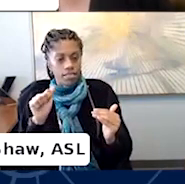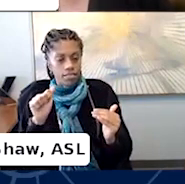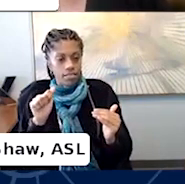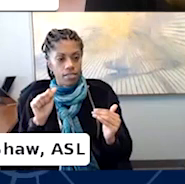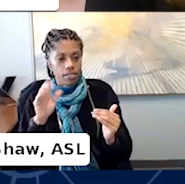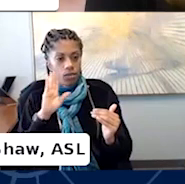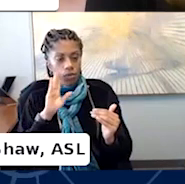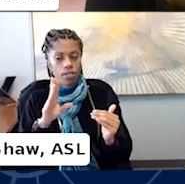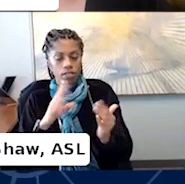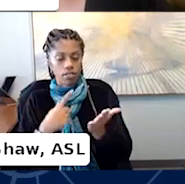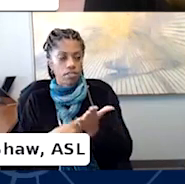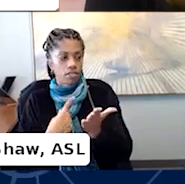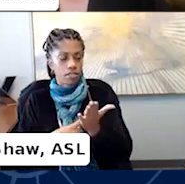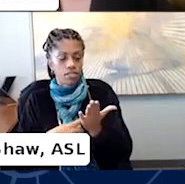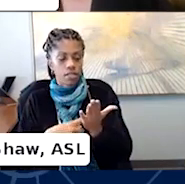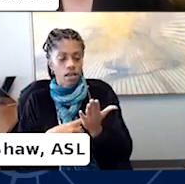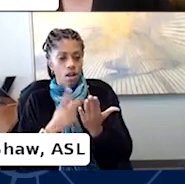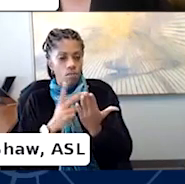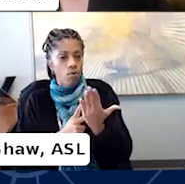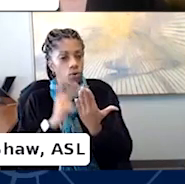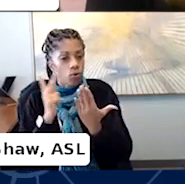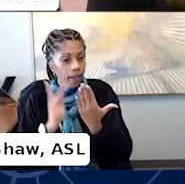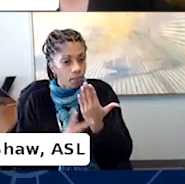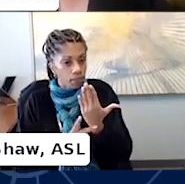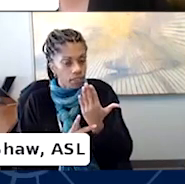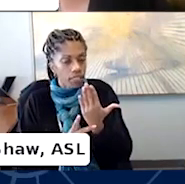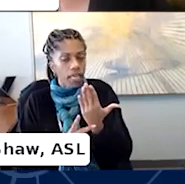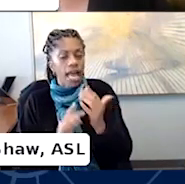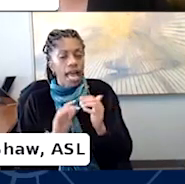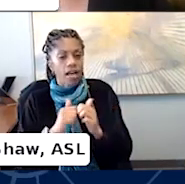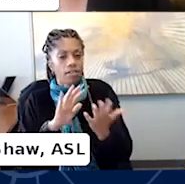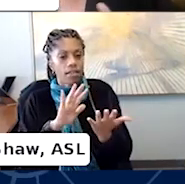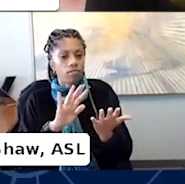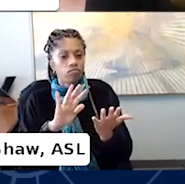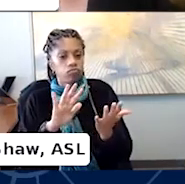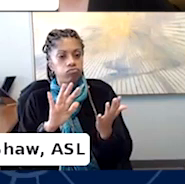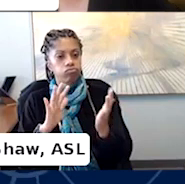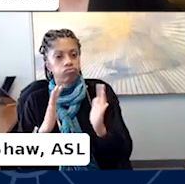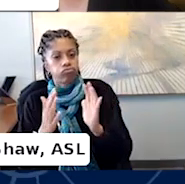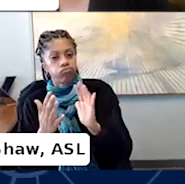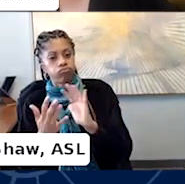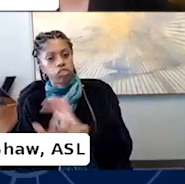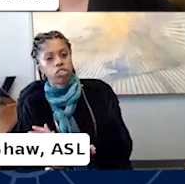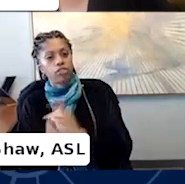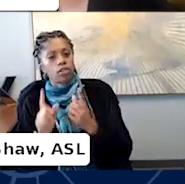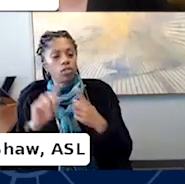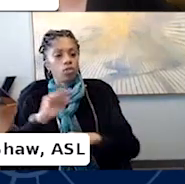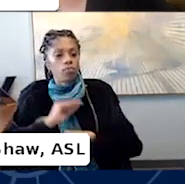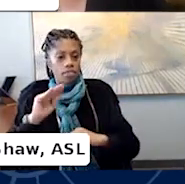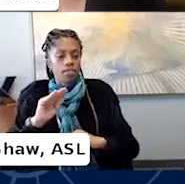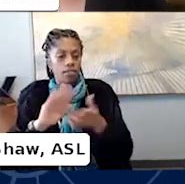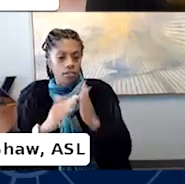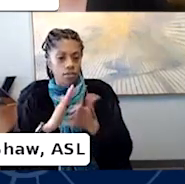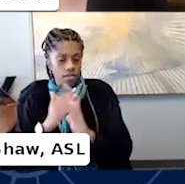programs have really evolved over time to meet community needs, to really respond to our call for ethical storytelling